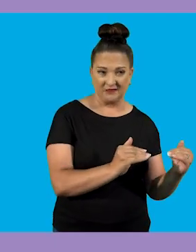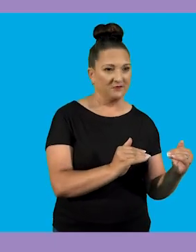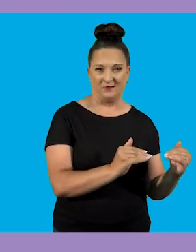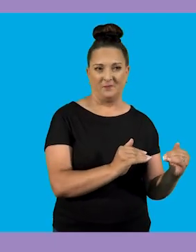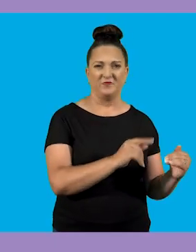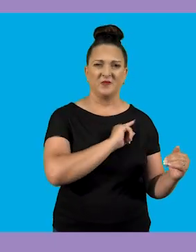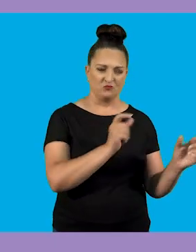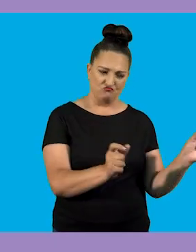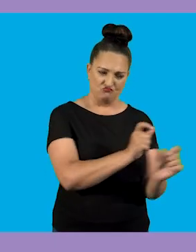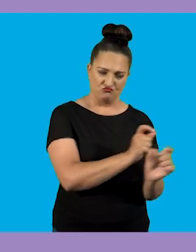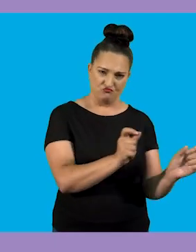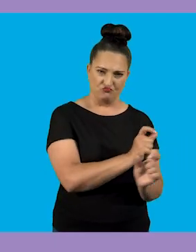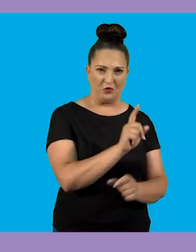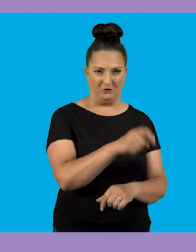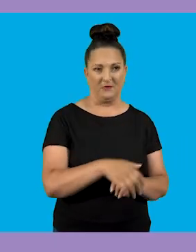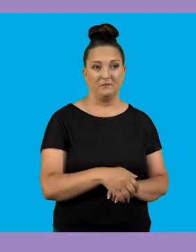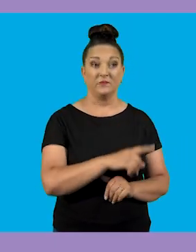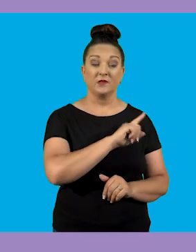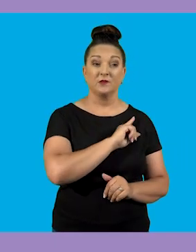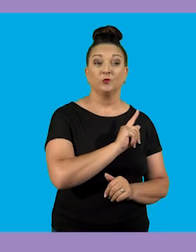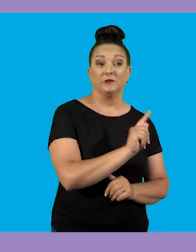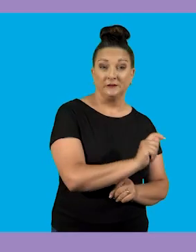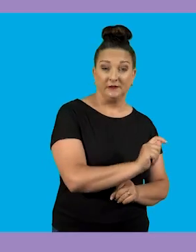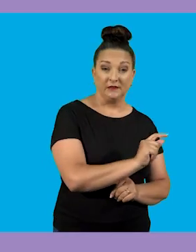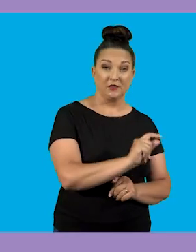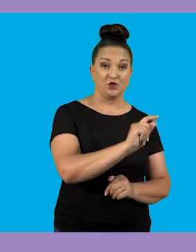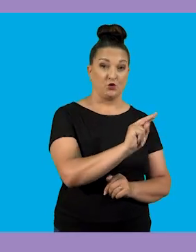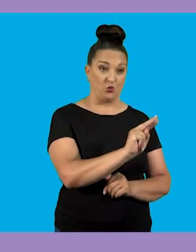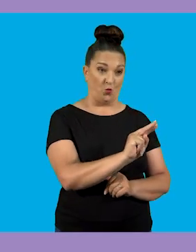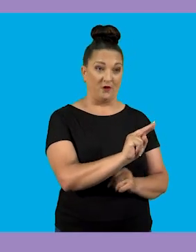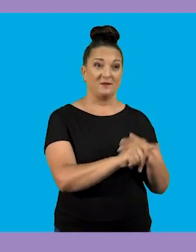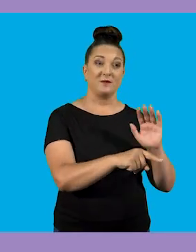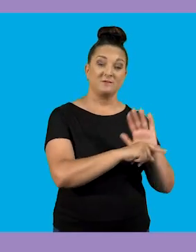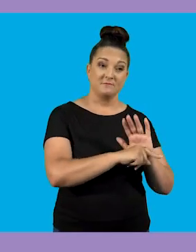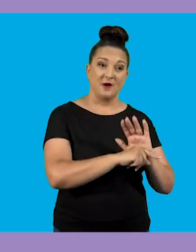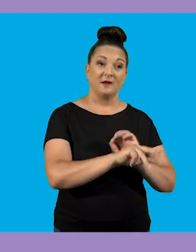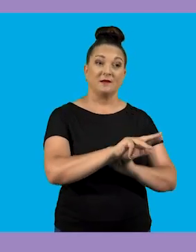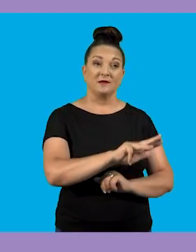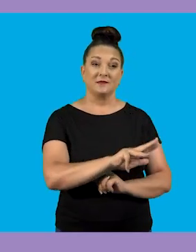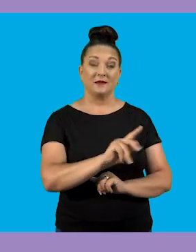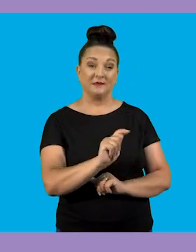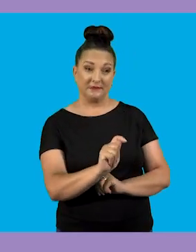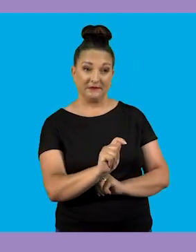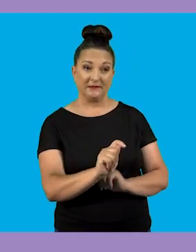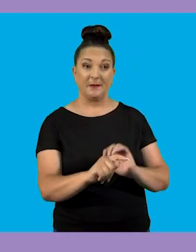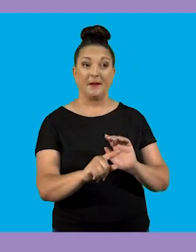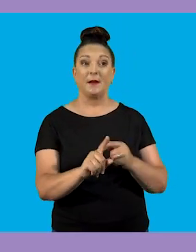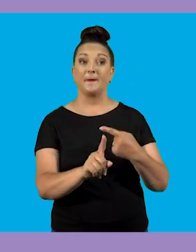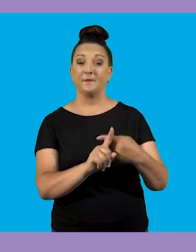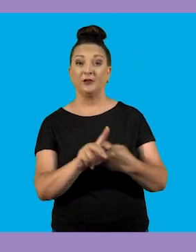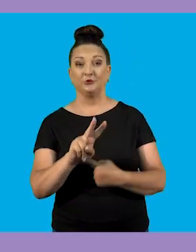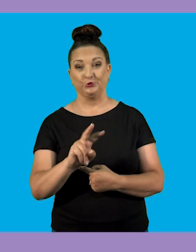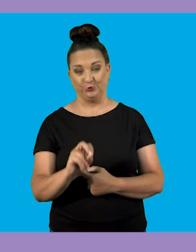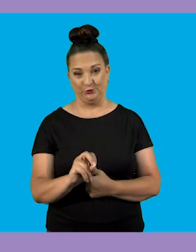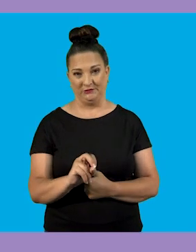do is to place it in standard form. That is t squared minus 9t